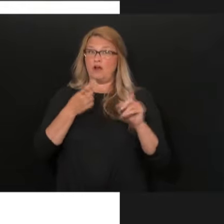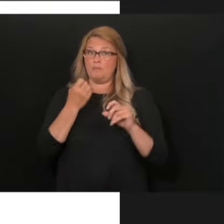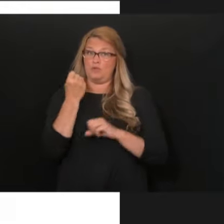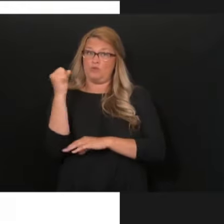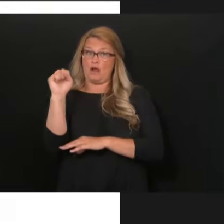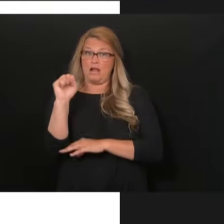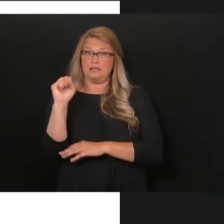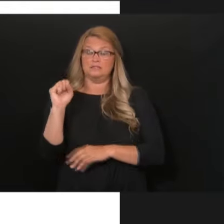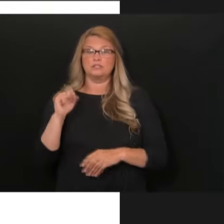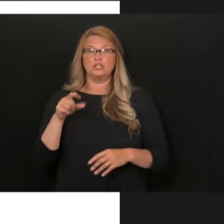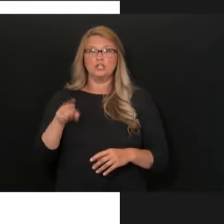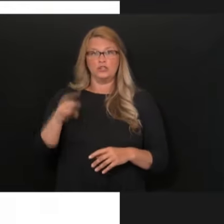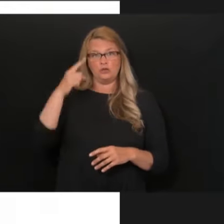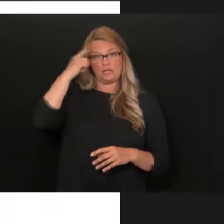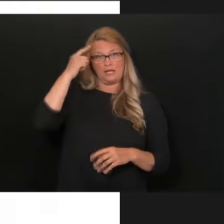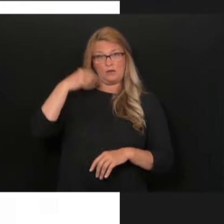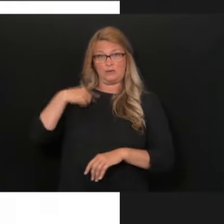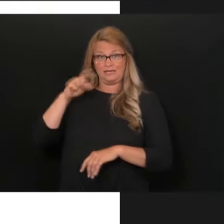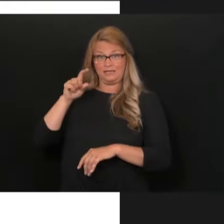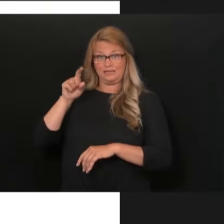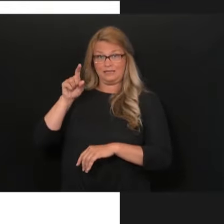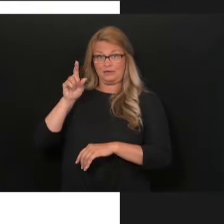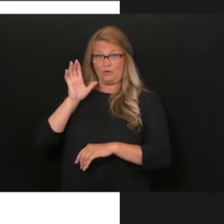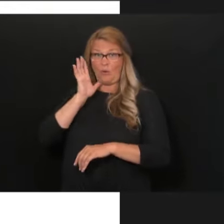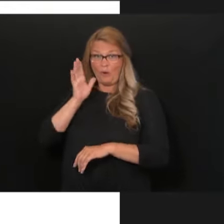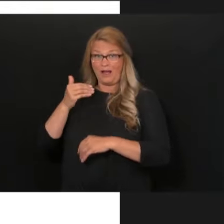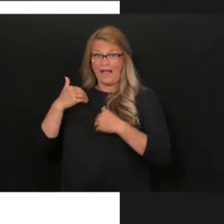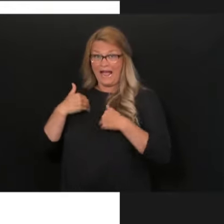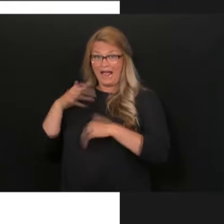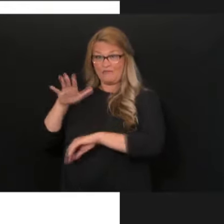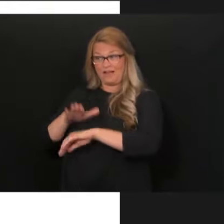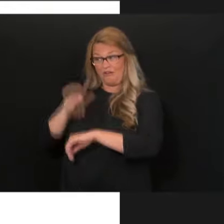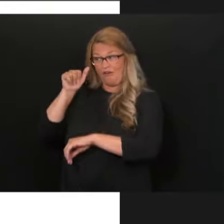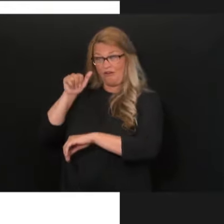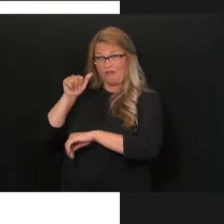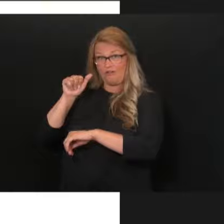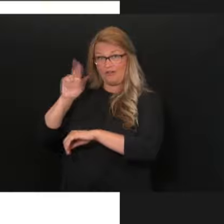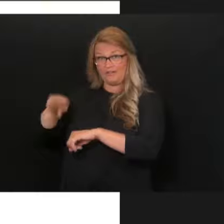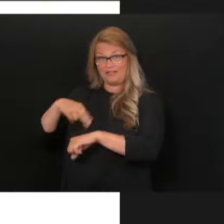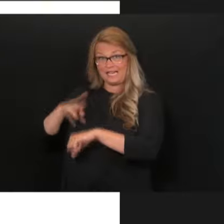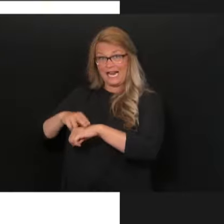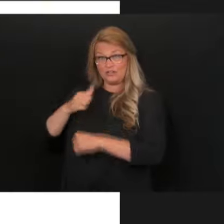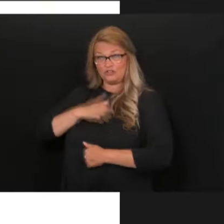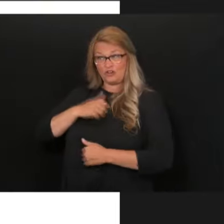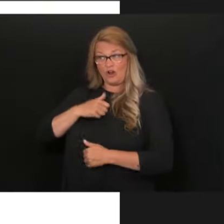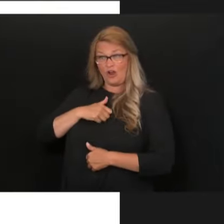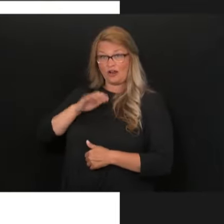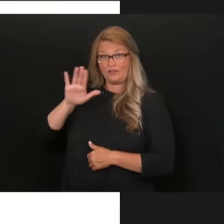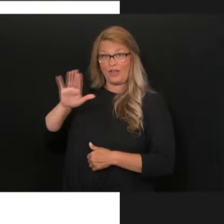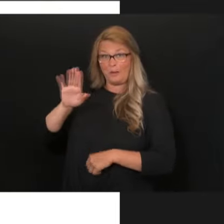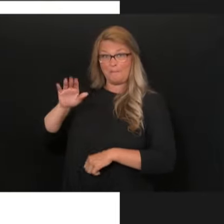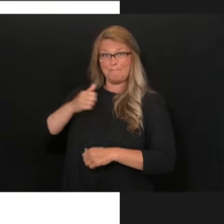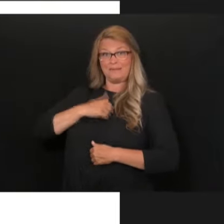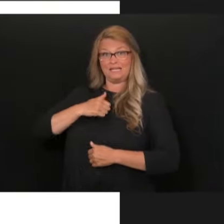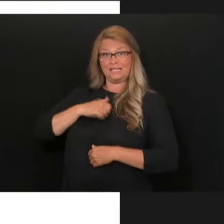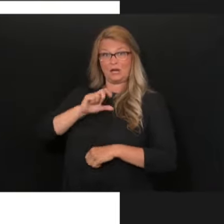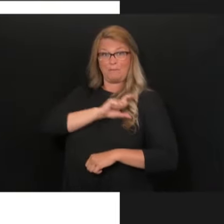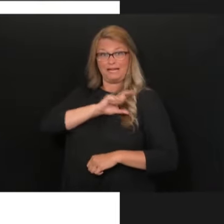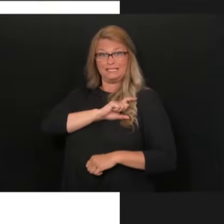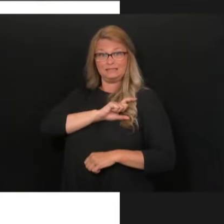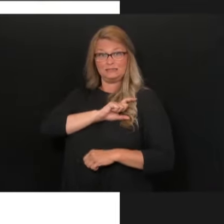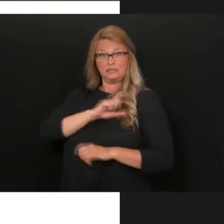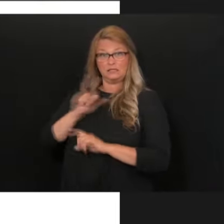the Guard would be called up with its special trained MPs, military police, etc., that would